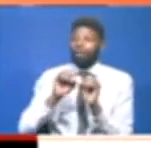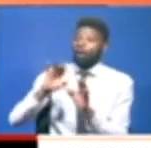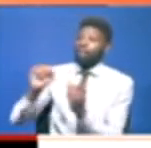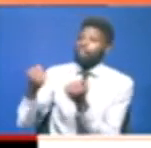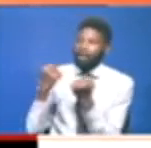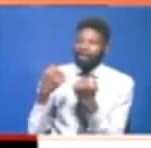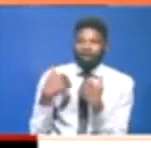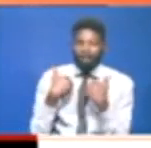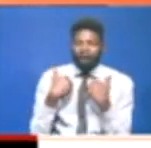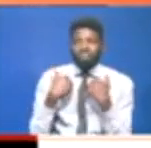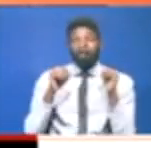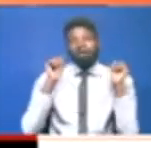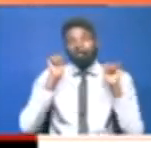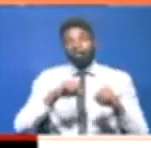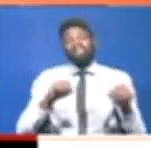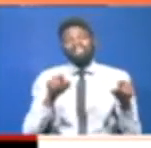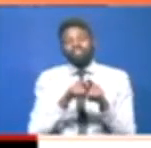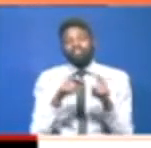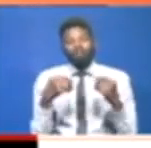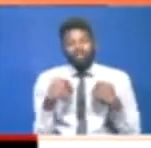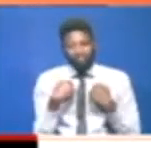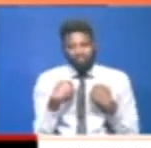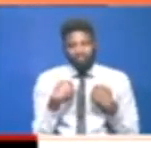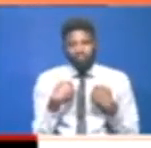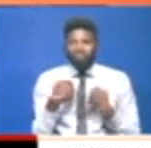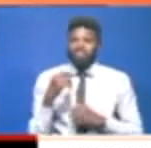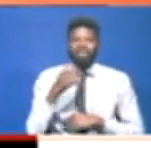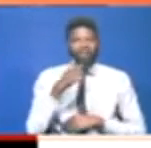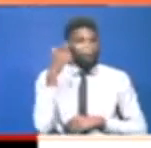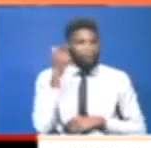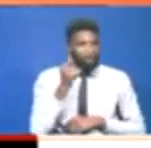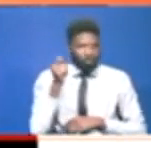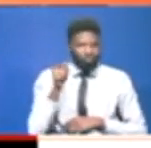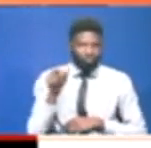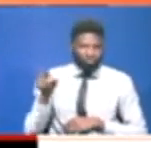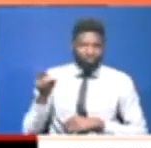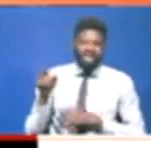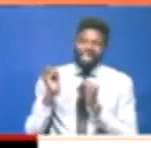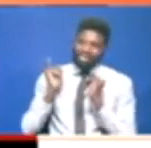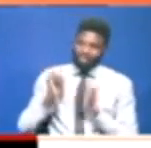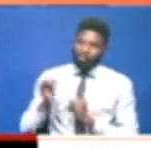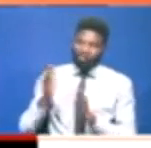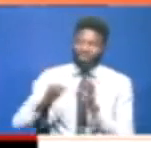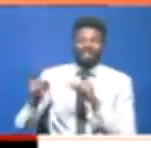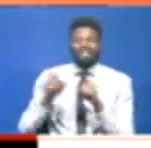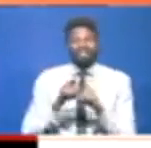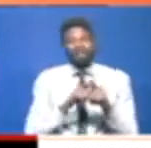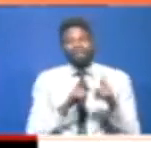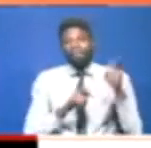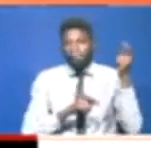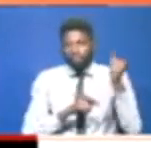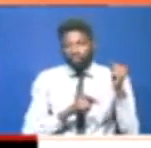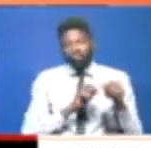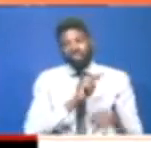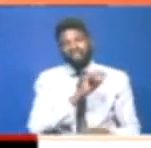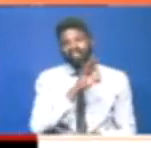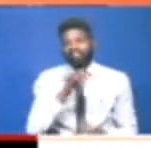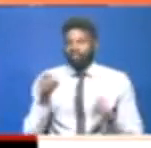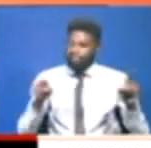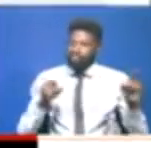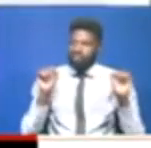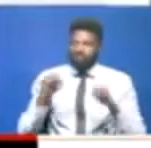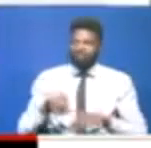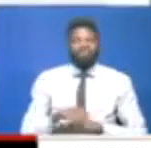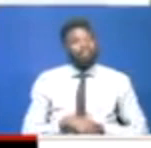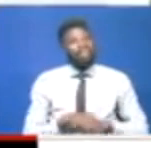get your pension from this, the individual pension plan, and also now from NSSF. Mm-hmm. Yes. And also it's good to